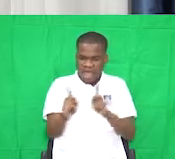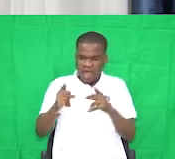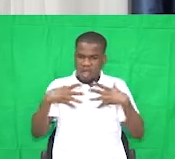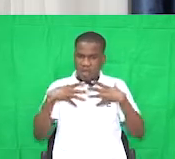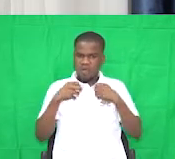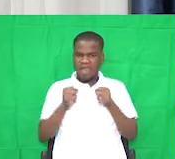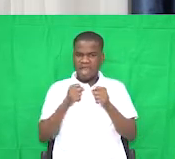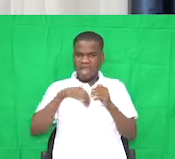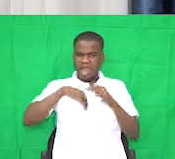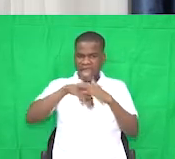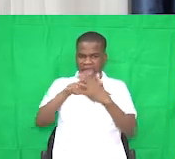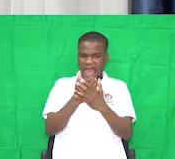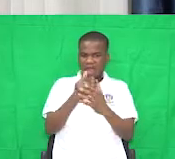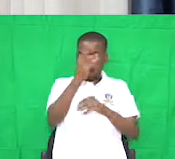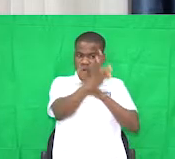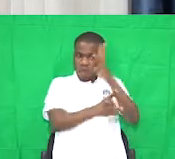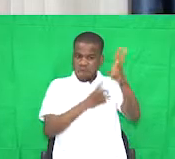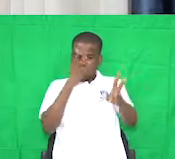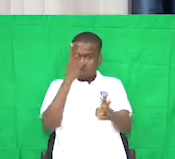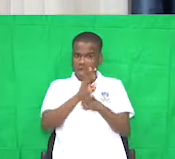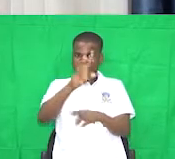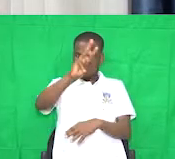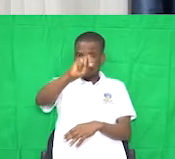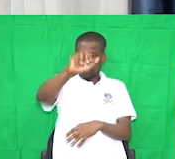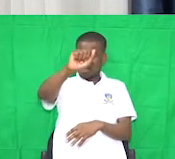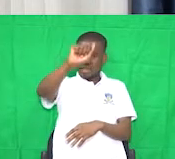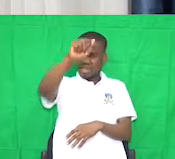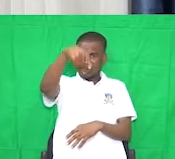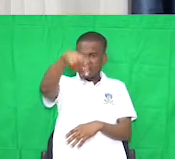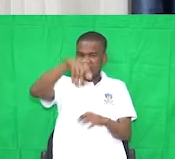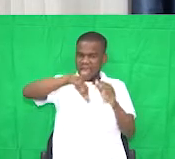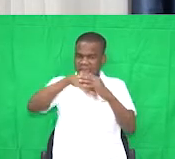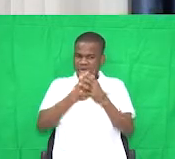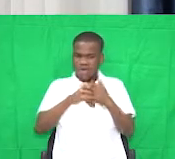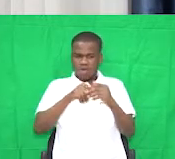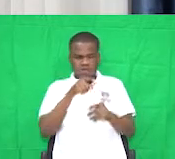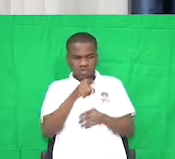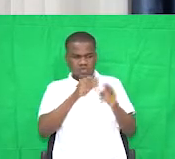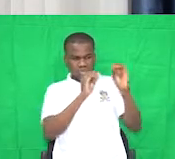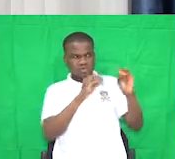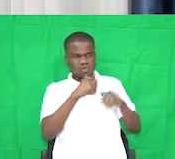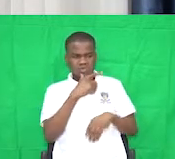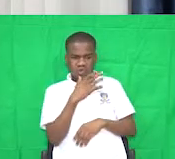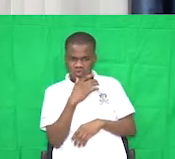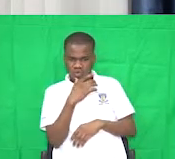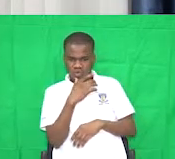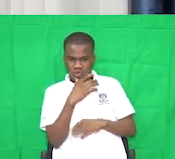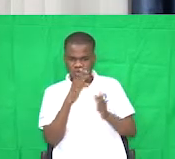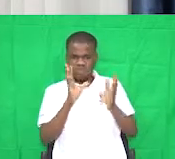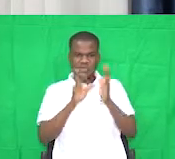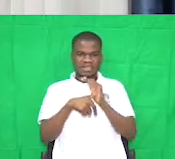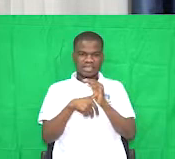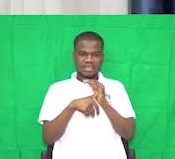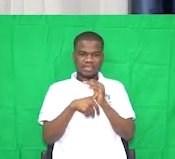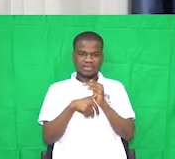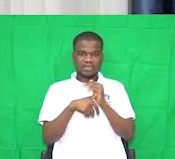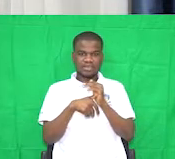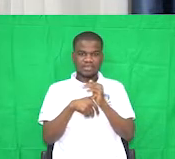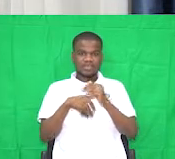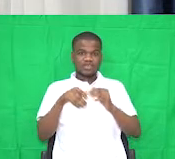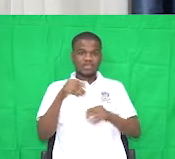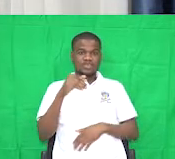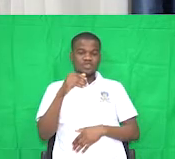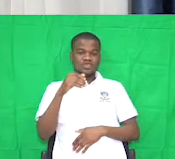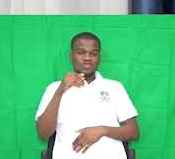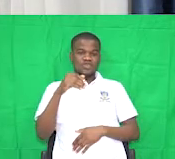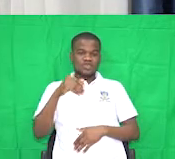the whole world map, you putting it together? Where did you learn your geography? Who taught you this? The child looked and smiled.